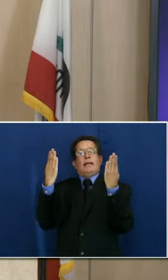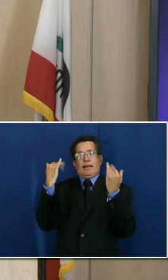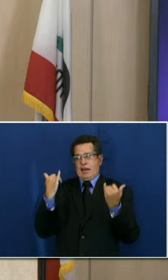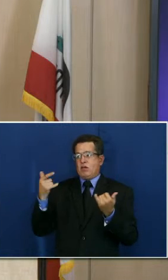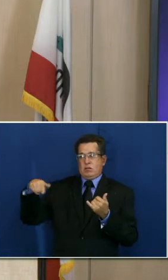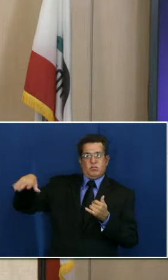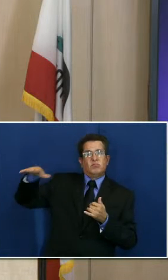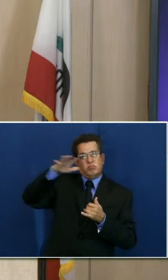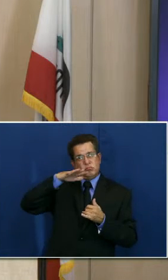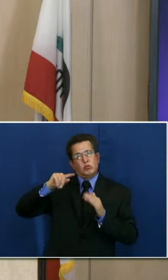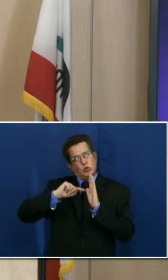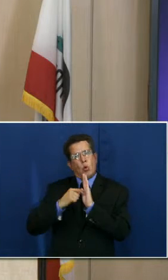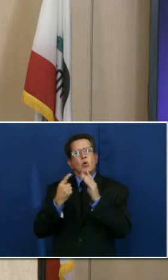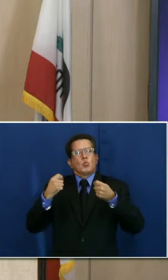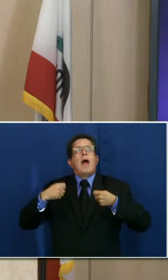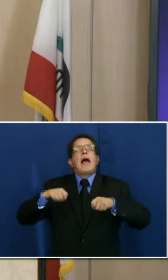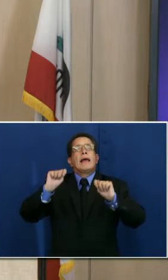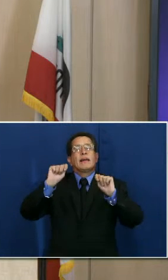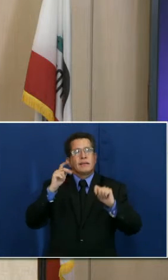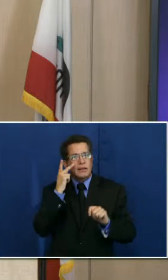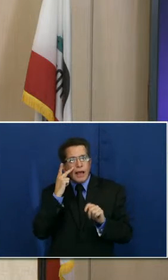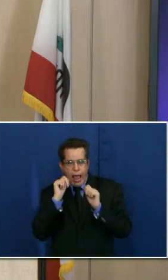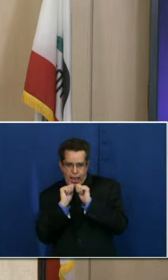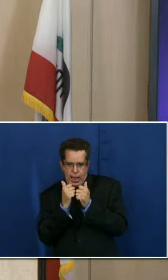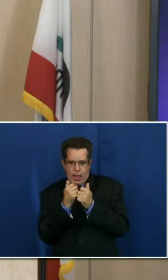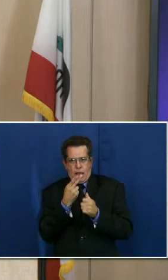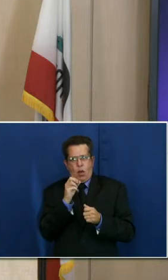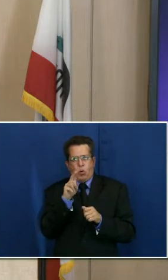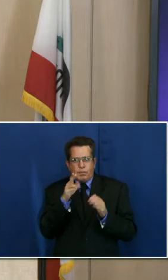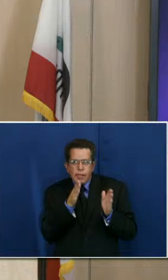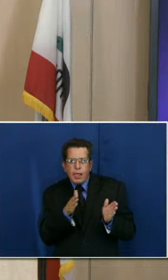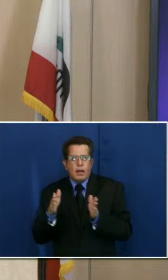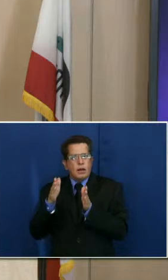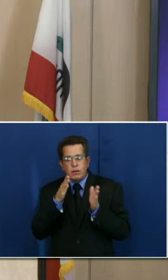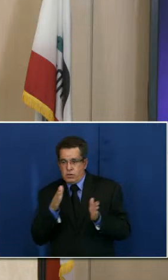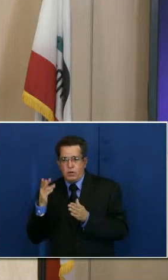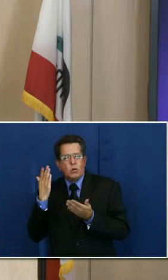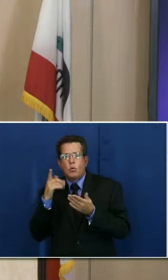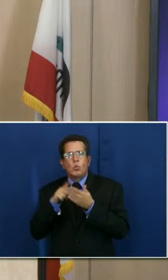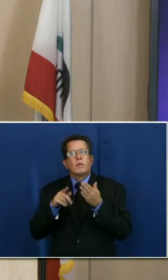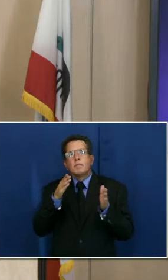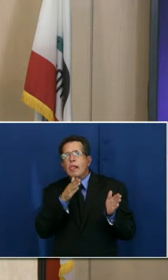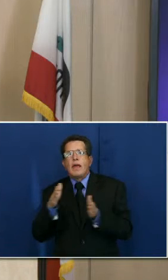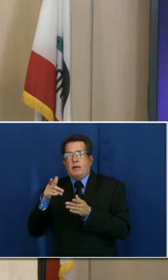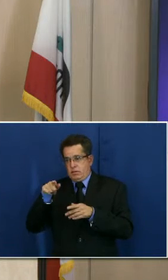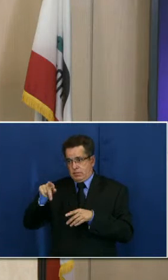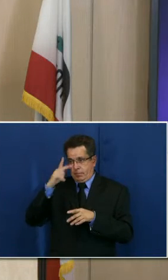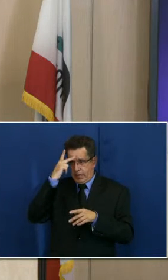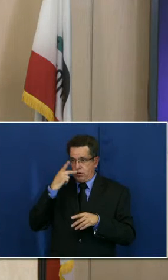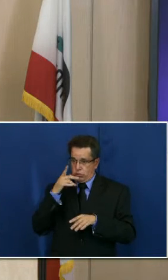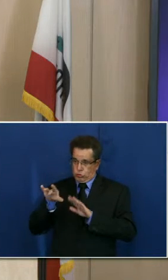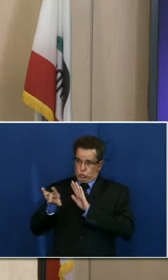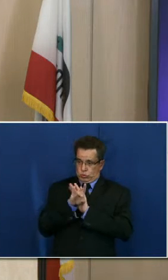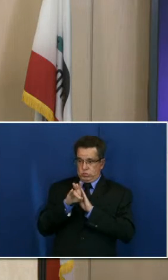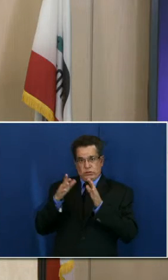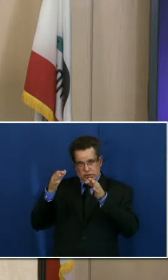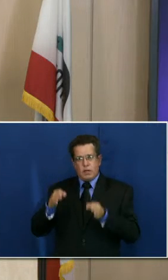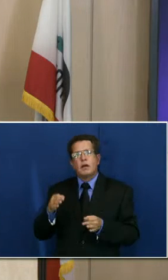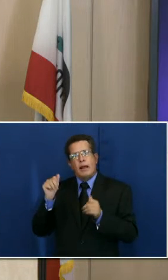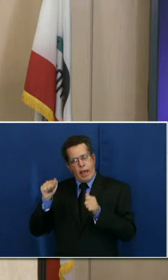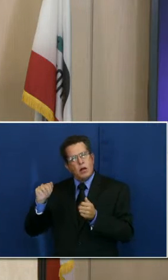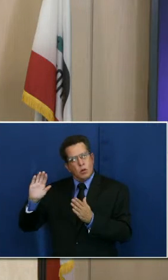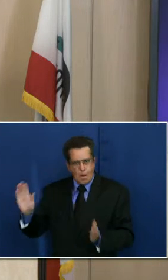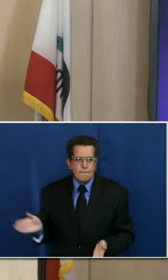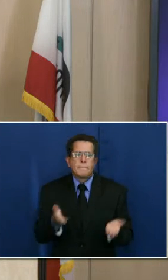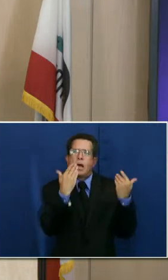of trying to assess how they can safely reopen in some configuration so that parents who choose to send their kids back might have